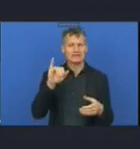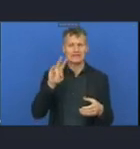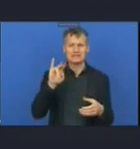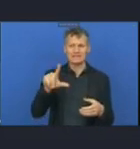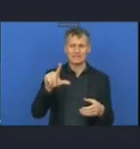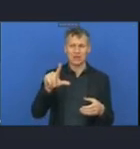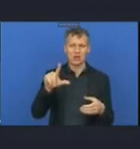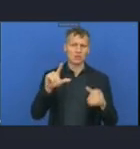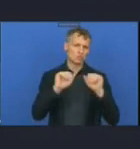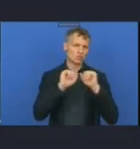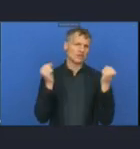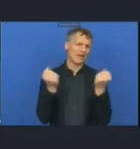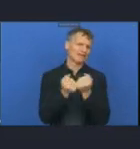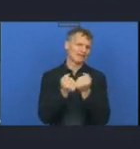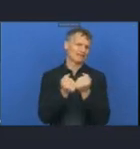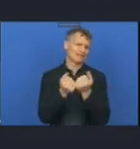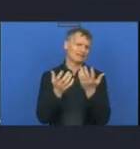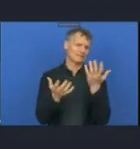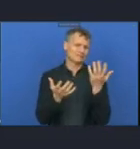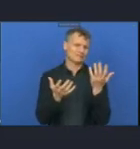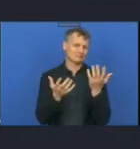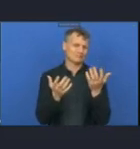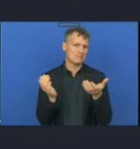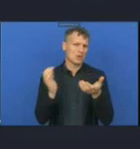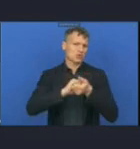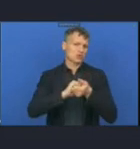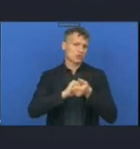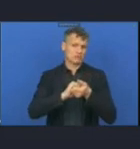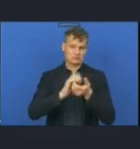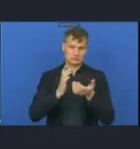Who wants to intervene? Gael, please.